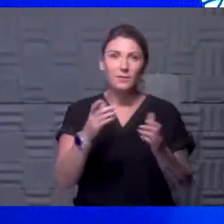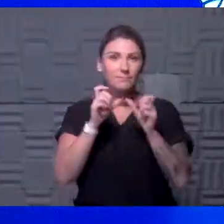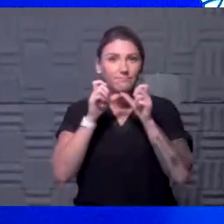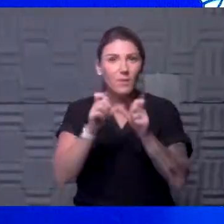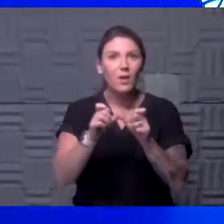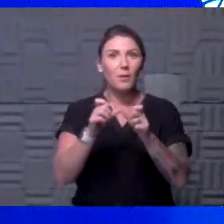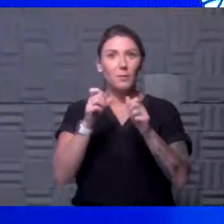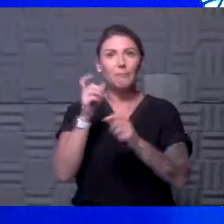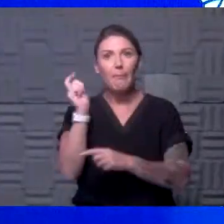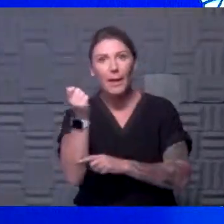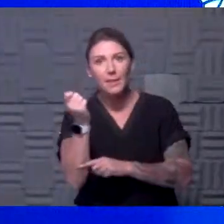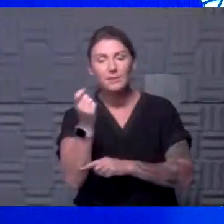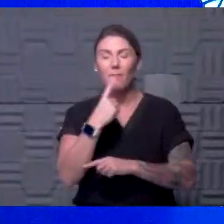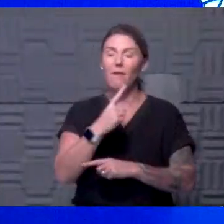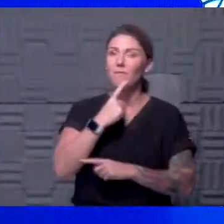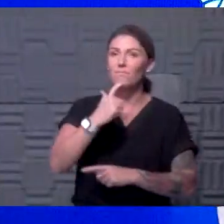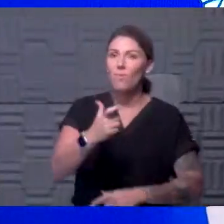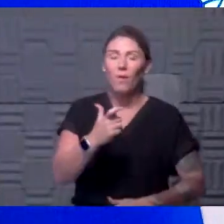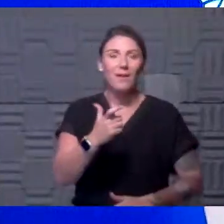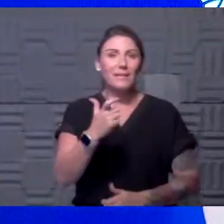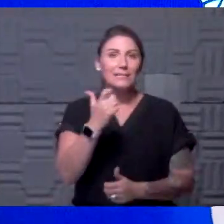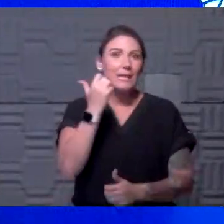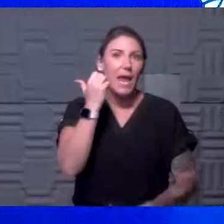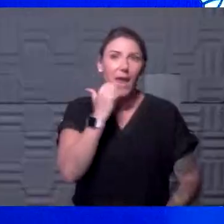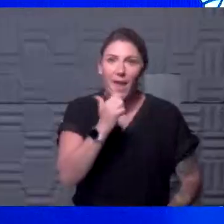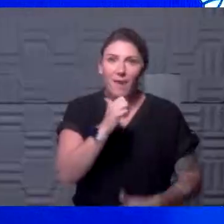watched almost every game, or at least had it on while I was working.